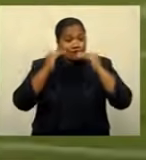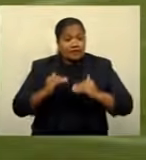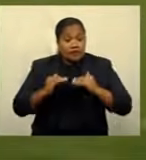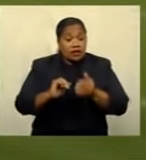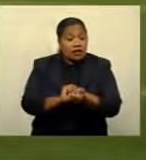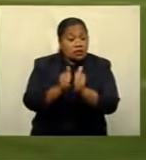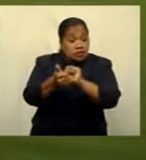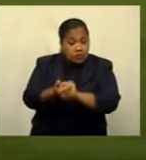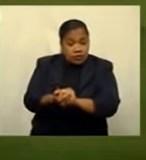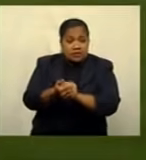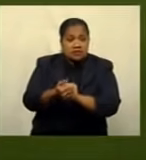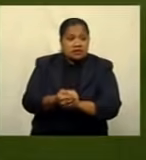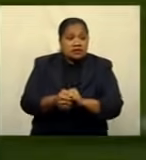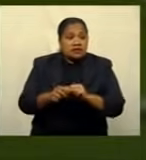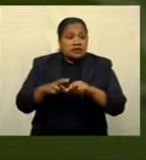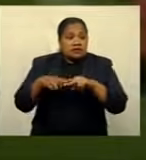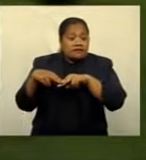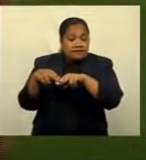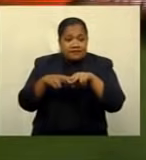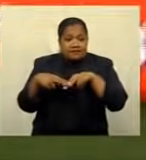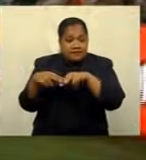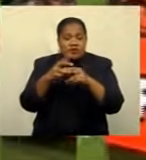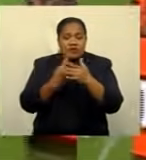sports, flying Fijians go down to the All Blacks.